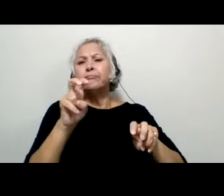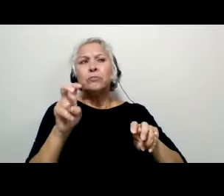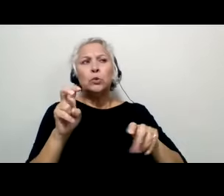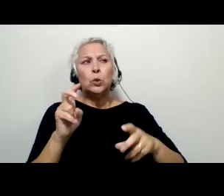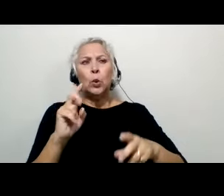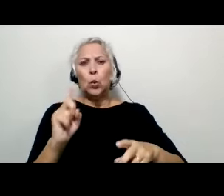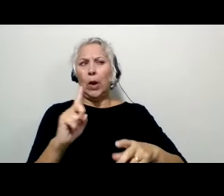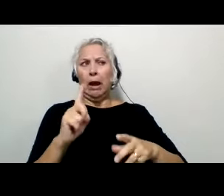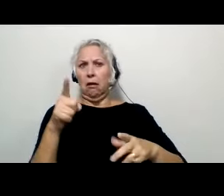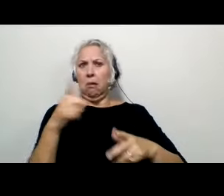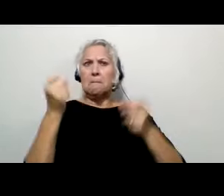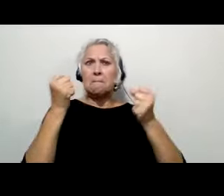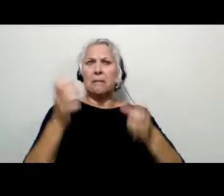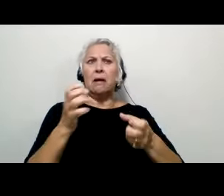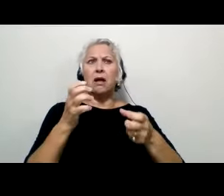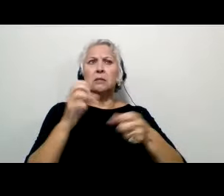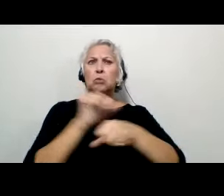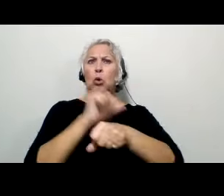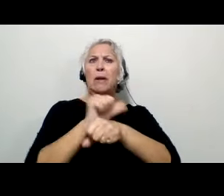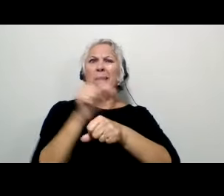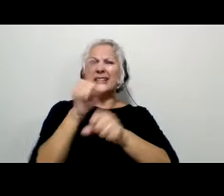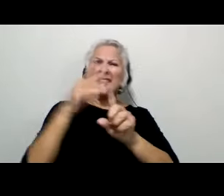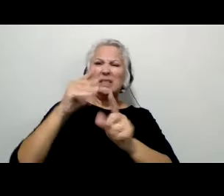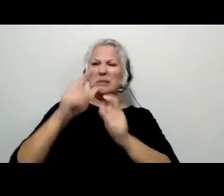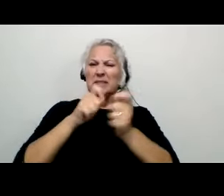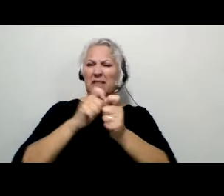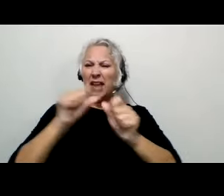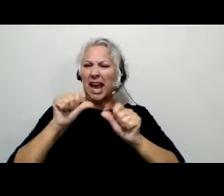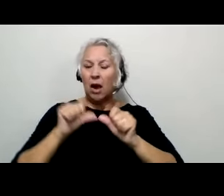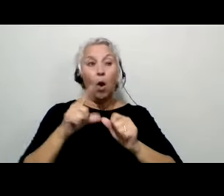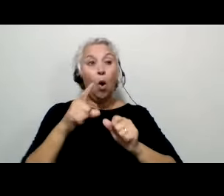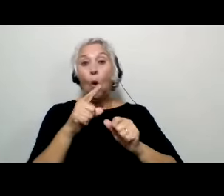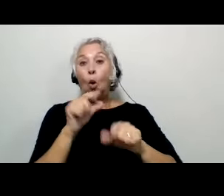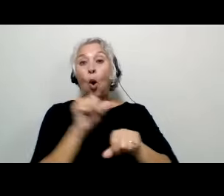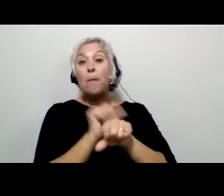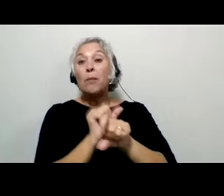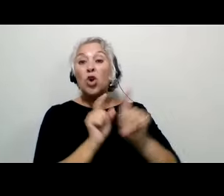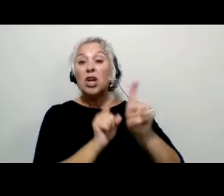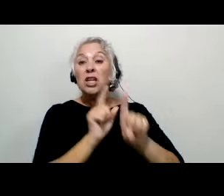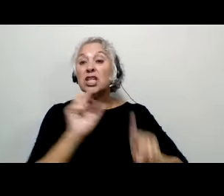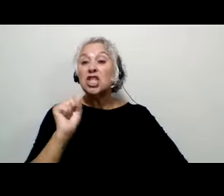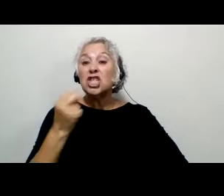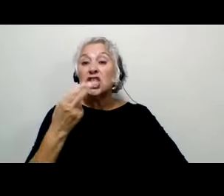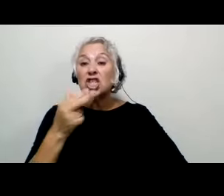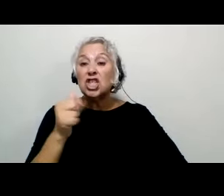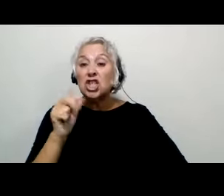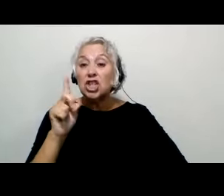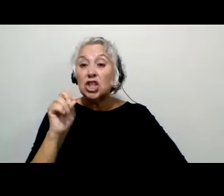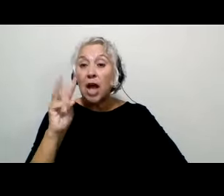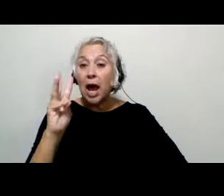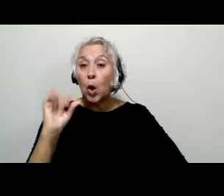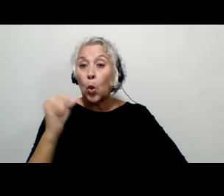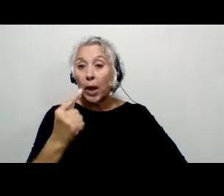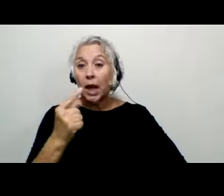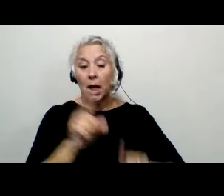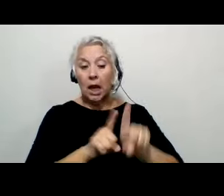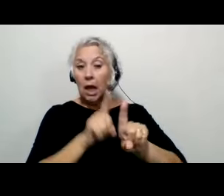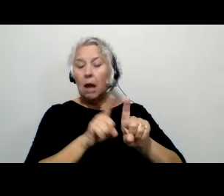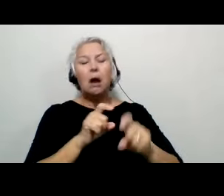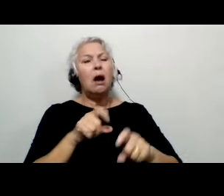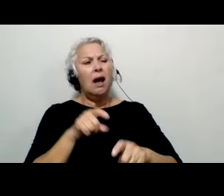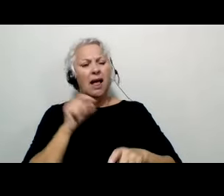lot of employment in an area, or maybe work out a shadowing program. This area obviously has become a